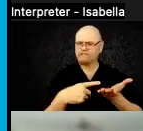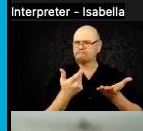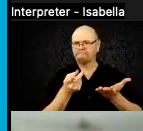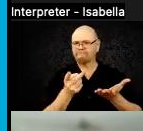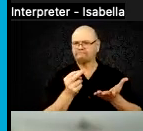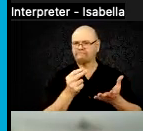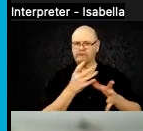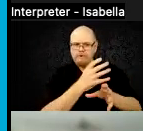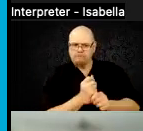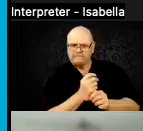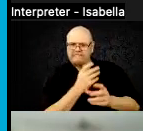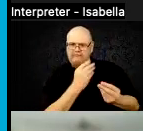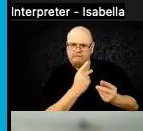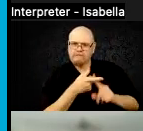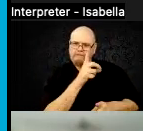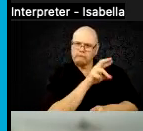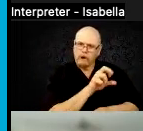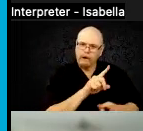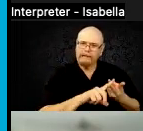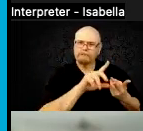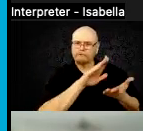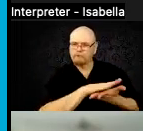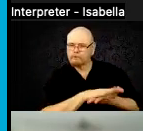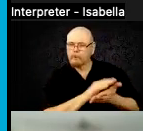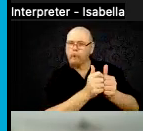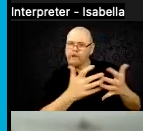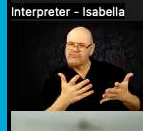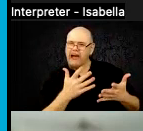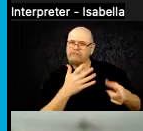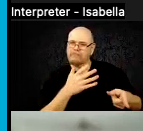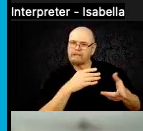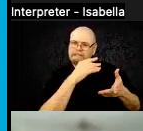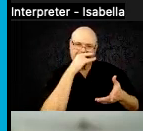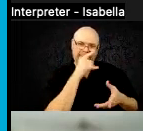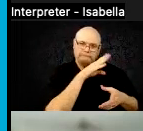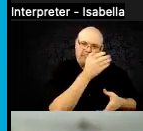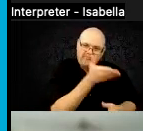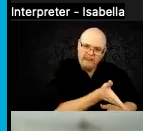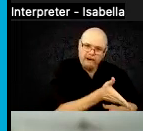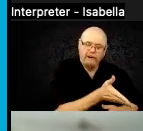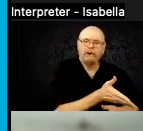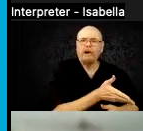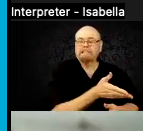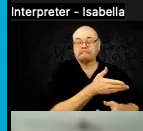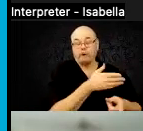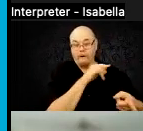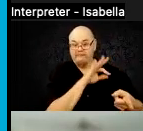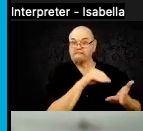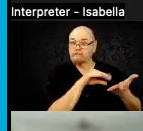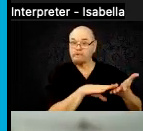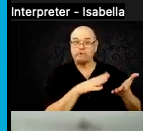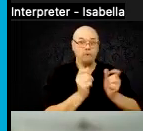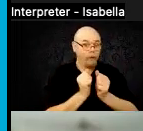the school or from DRS without them being present, right? So you don't need a release if the student is with